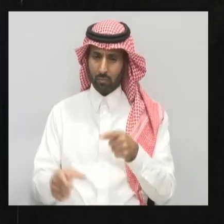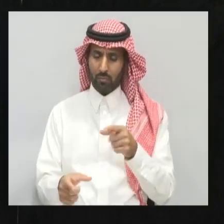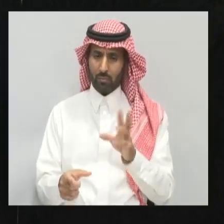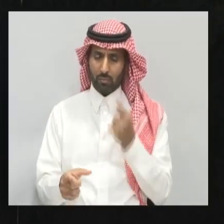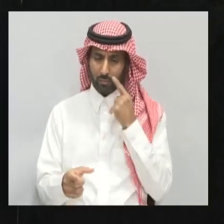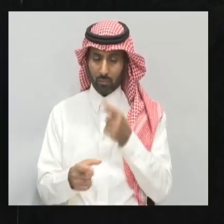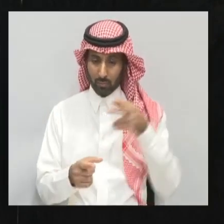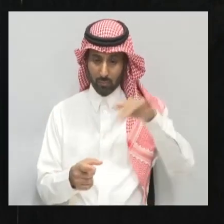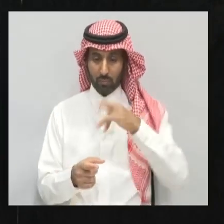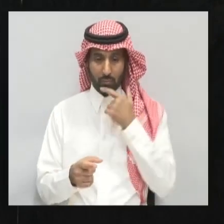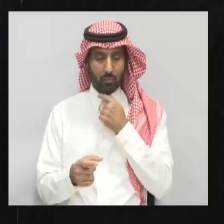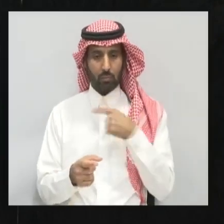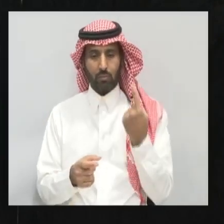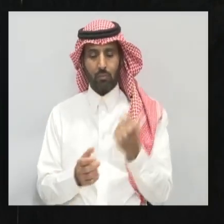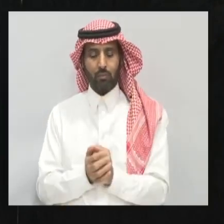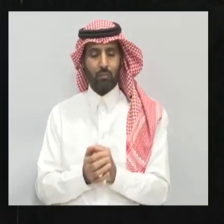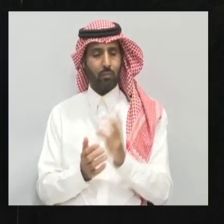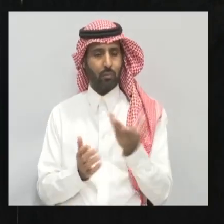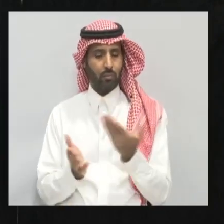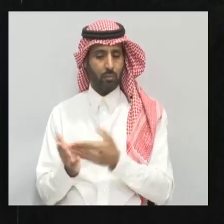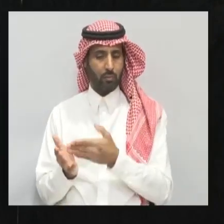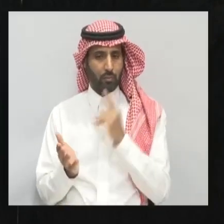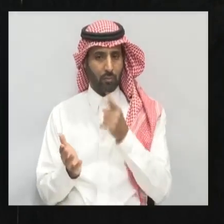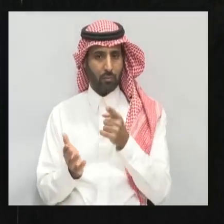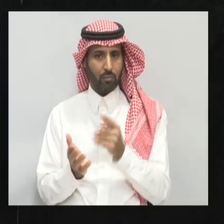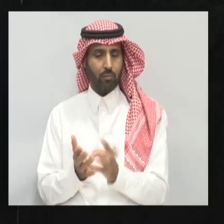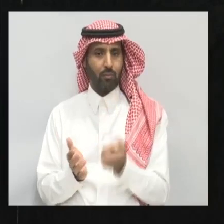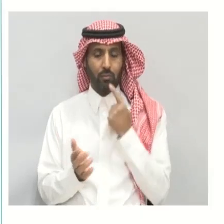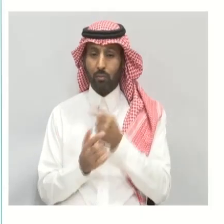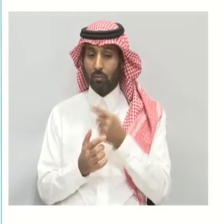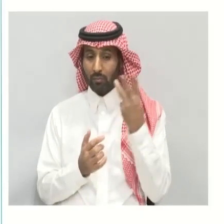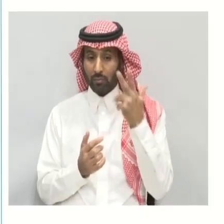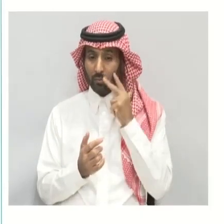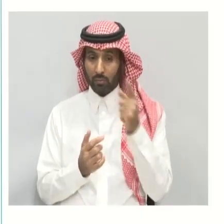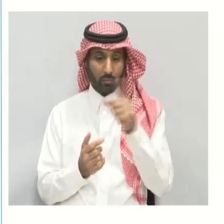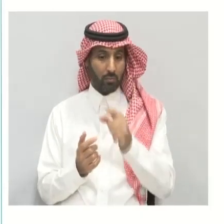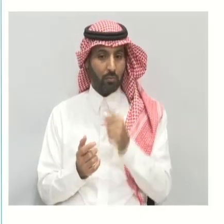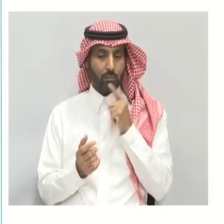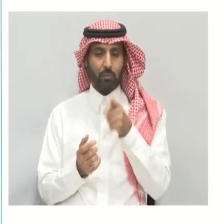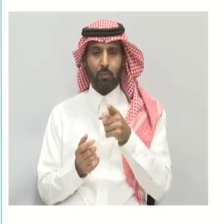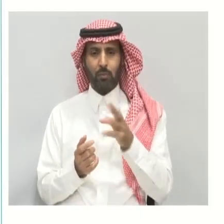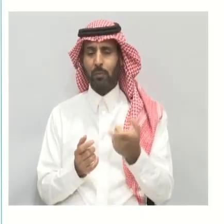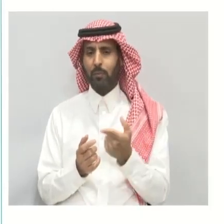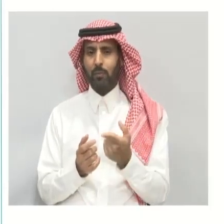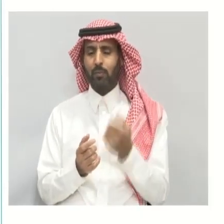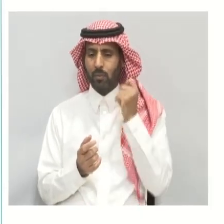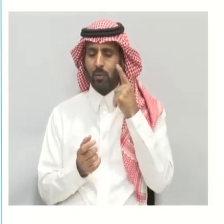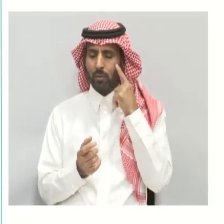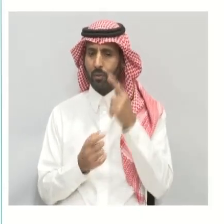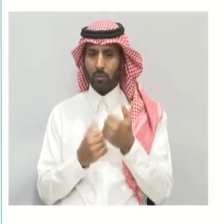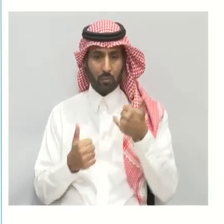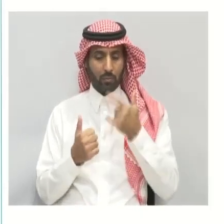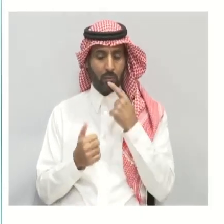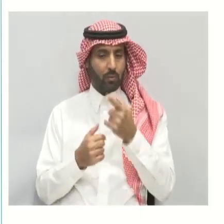when he visits Riyadh for the first time. And also we have eight questions that is about you. It's just to test